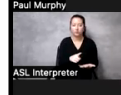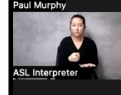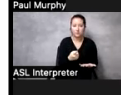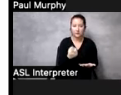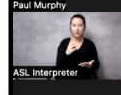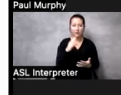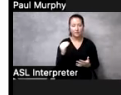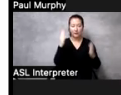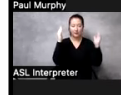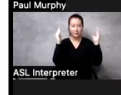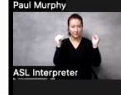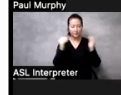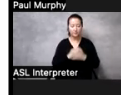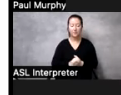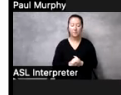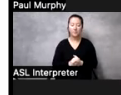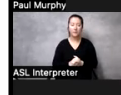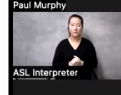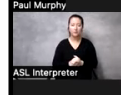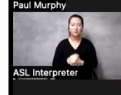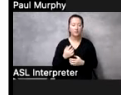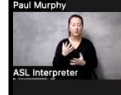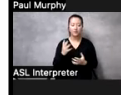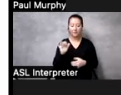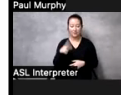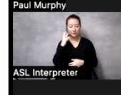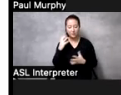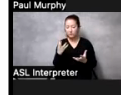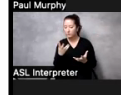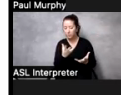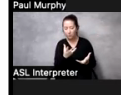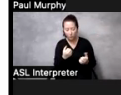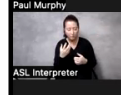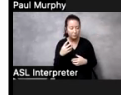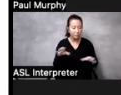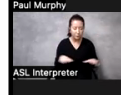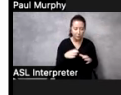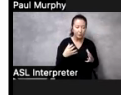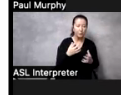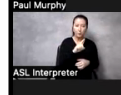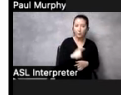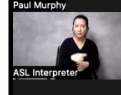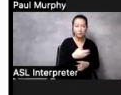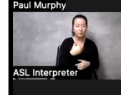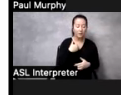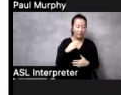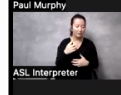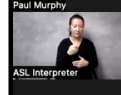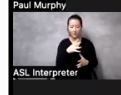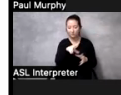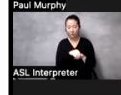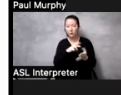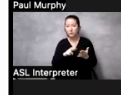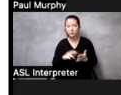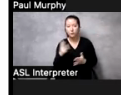and expectations are for this experience, what maybe why they think they're getting involved in research and what they hope to get from it.